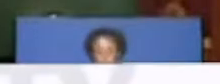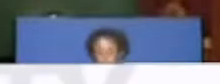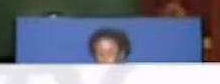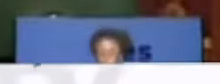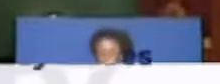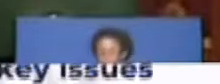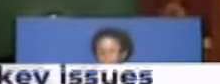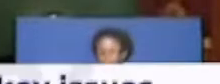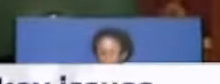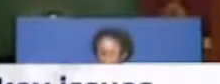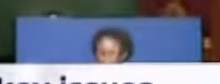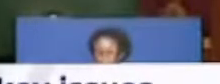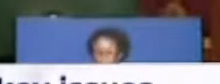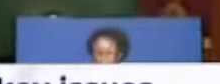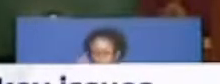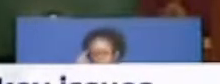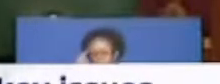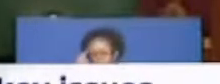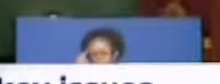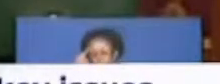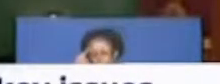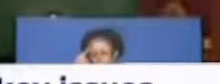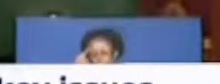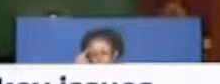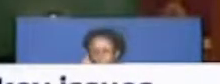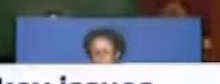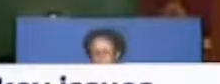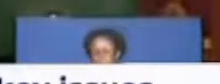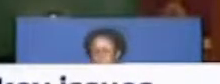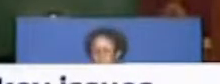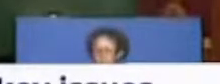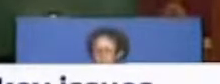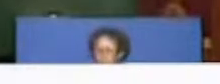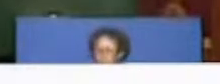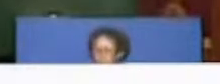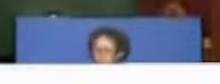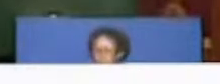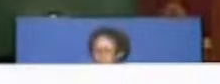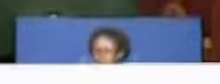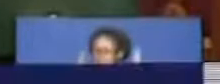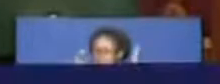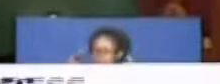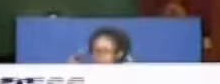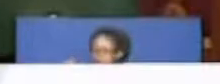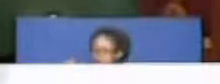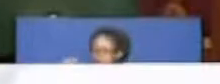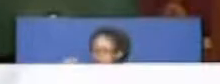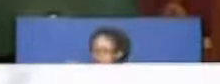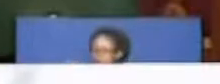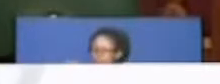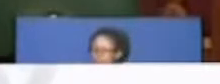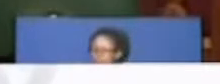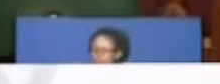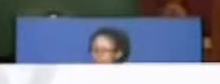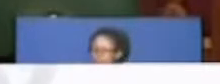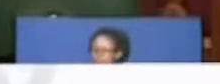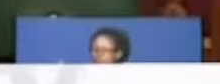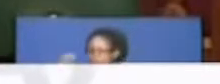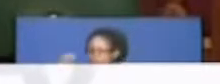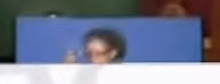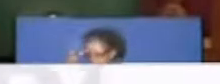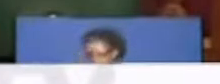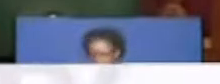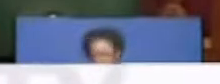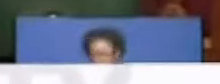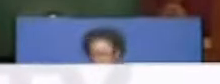careful consideration, during the Mashujaa Day celebrations, I lifted the curfew and restriction